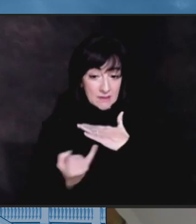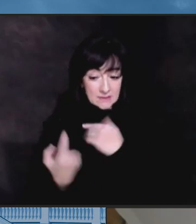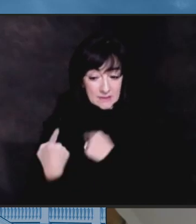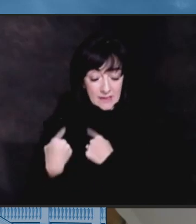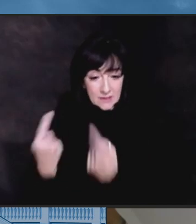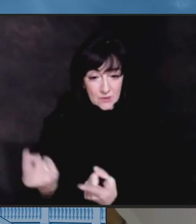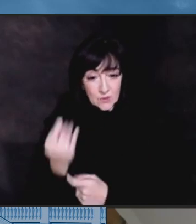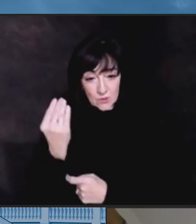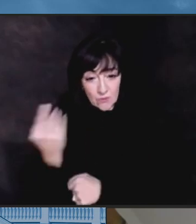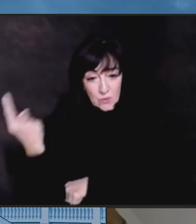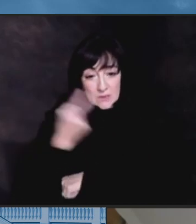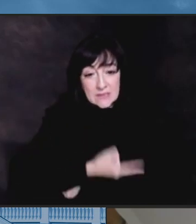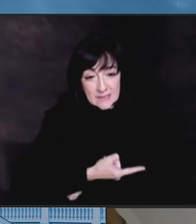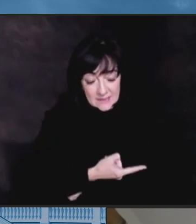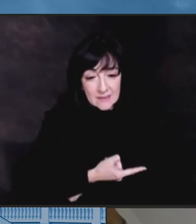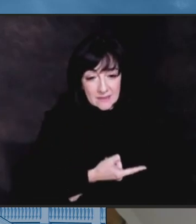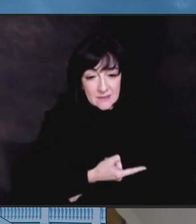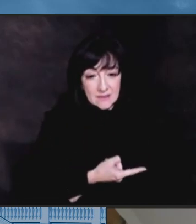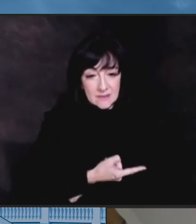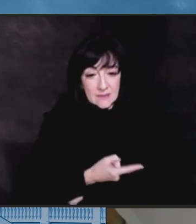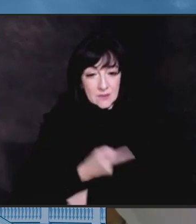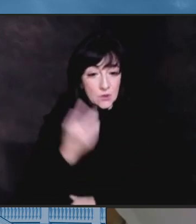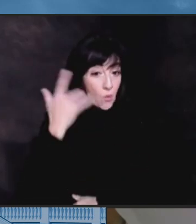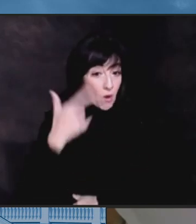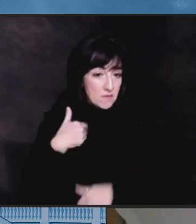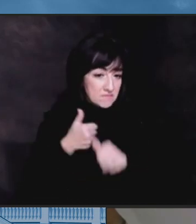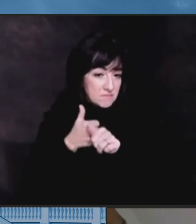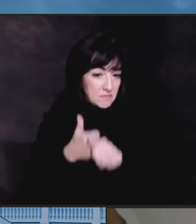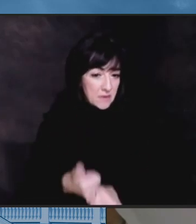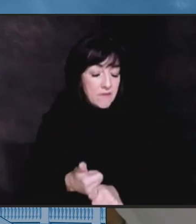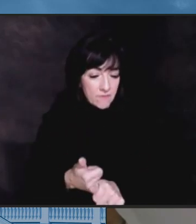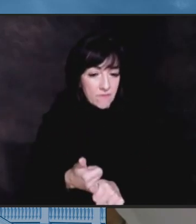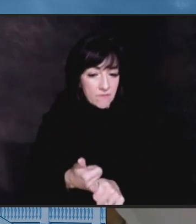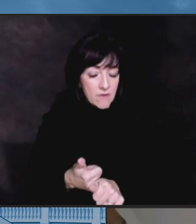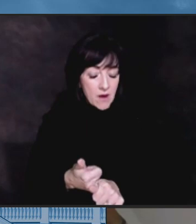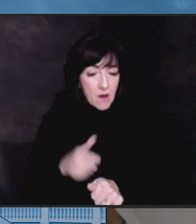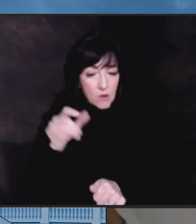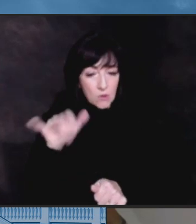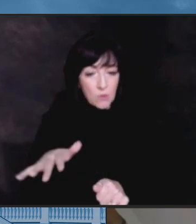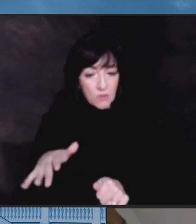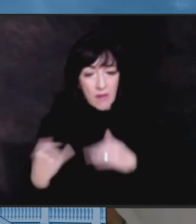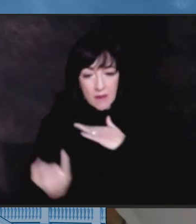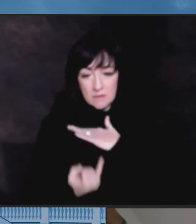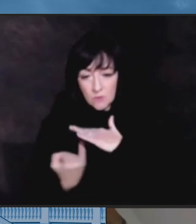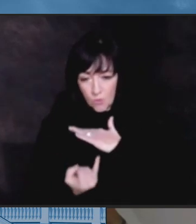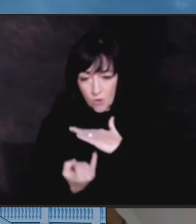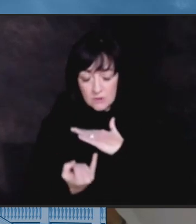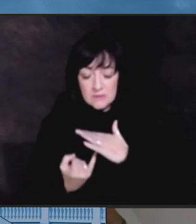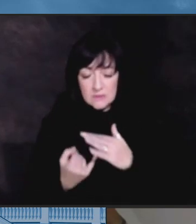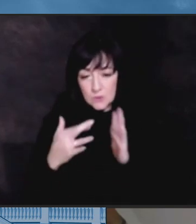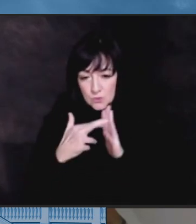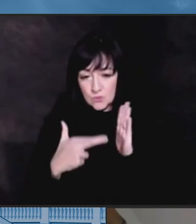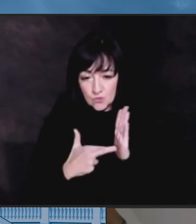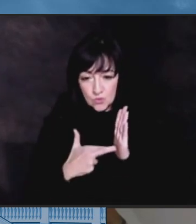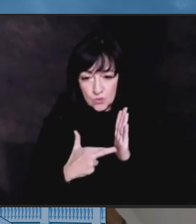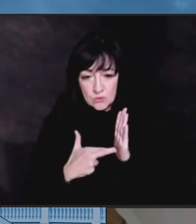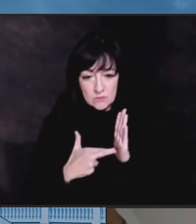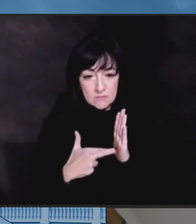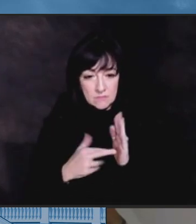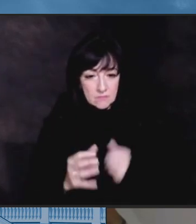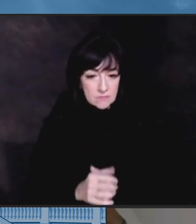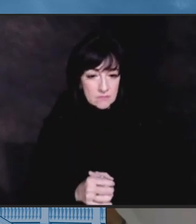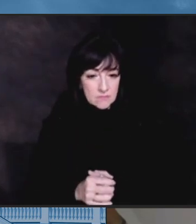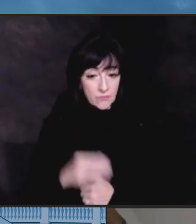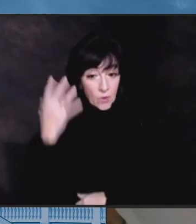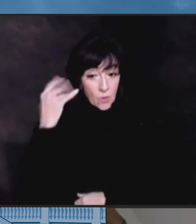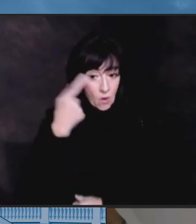just having abided by some level of quarantining, recognizing the contact